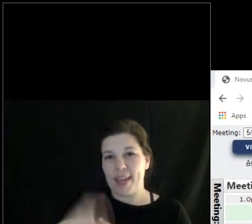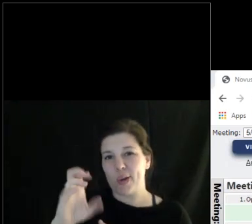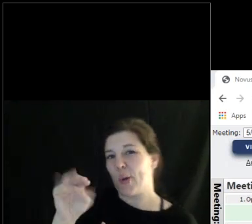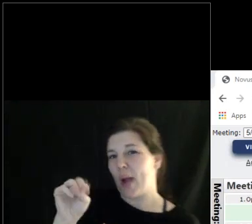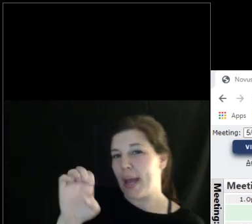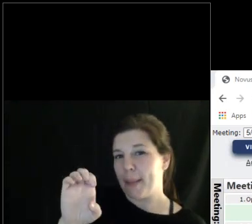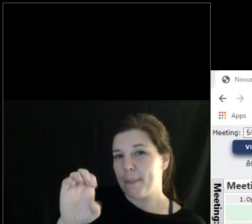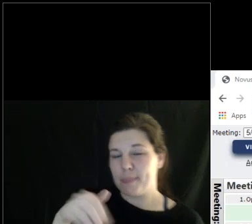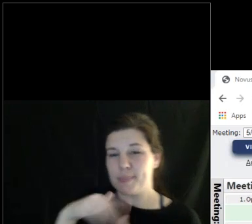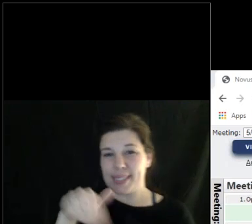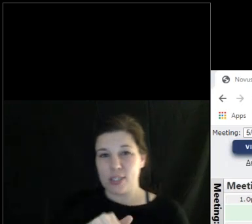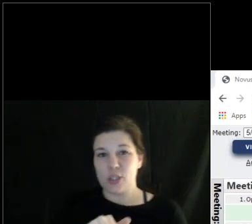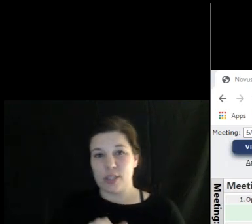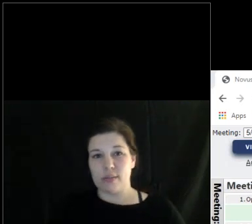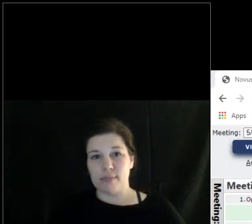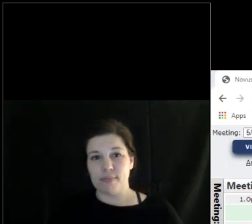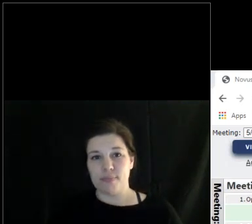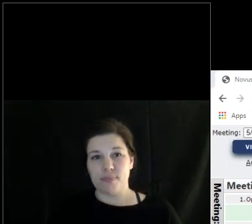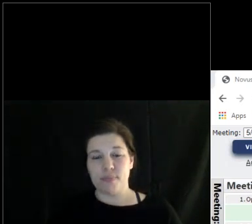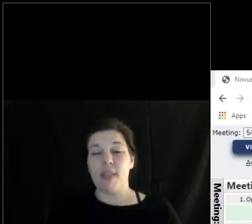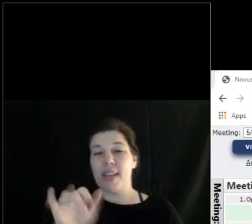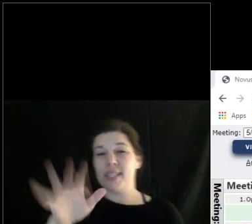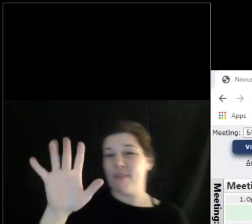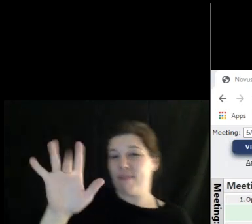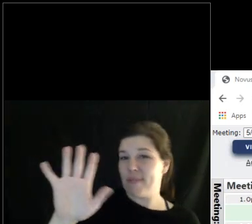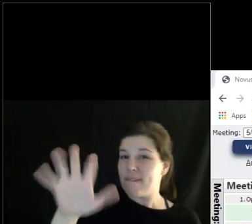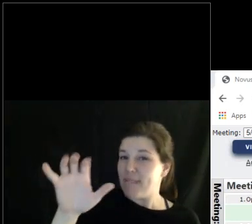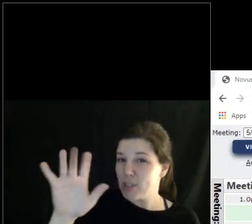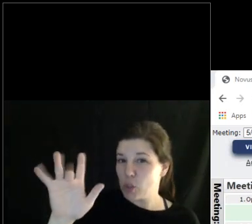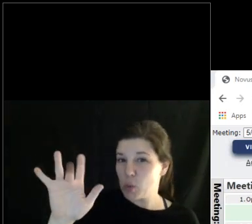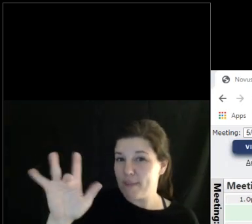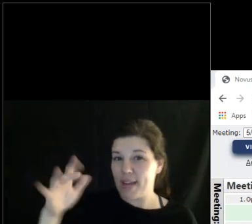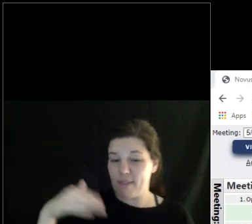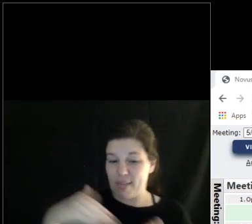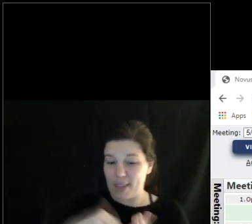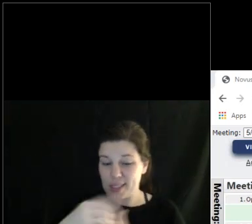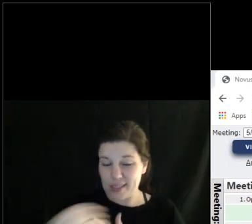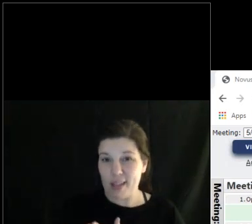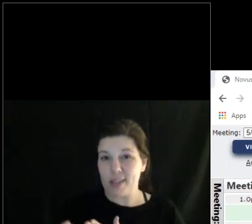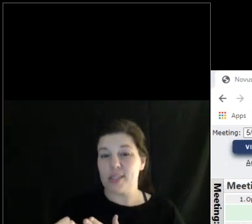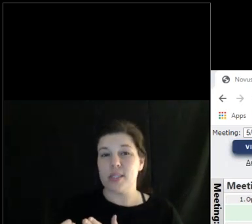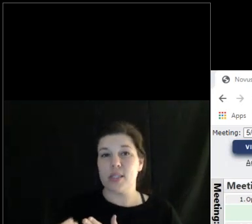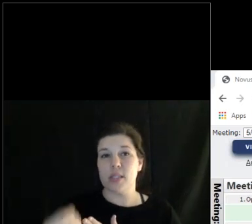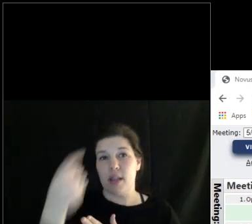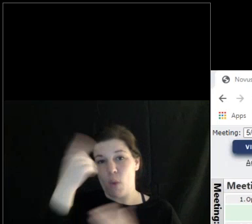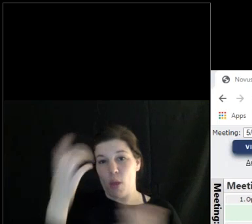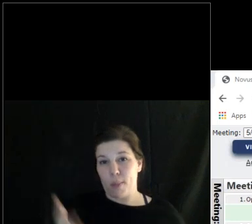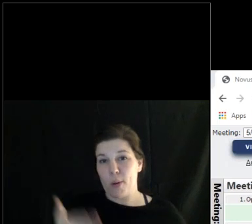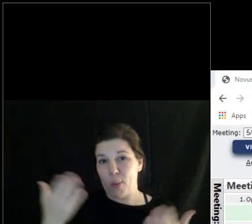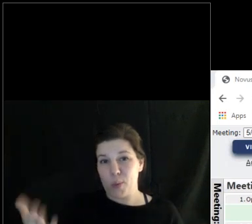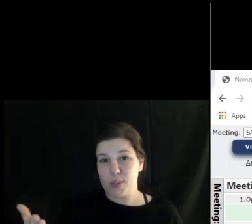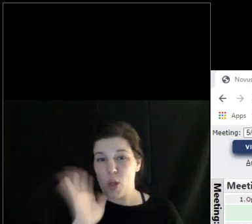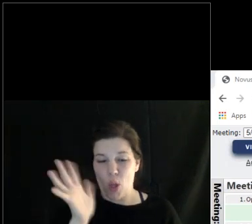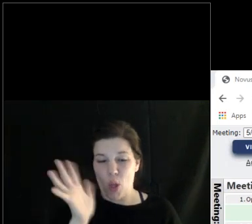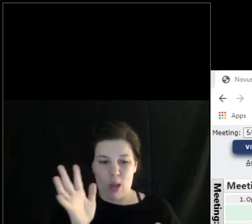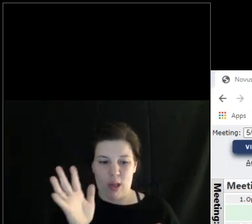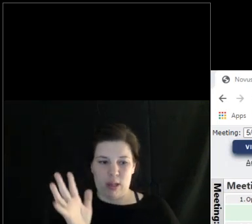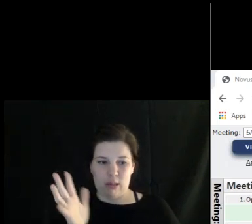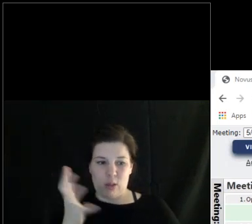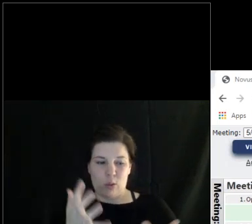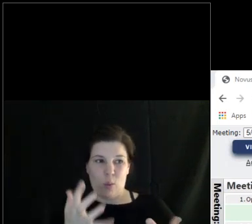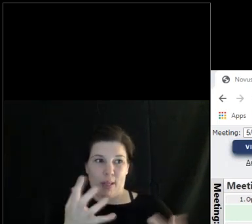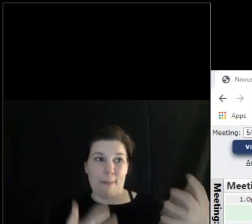spotter. So it's $525,000 that, according to the proposal we put in, would also match local funds to go with it.